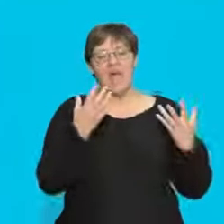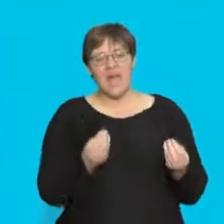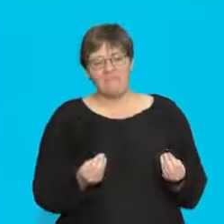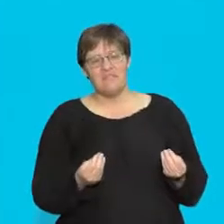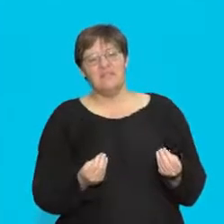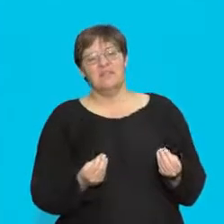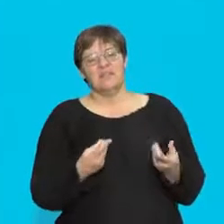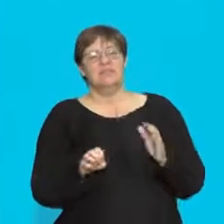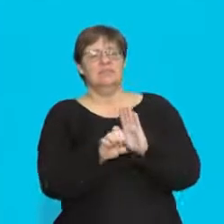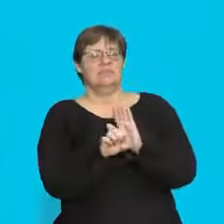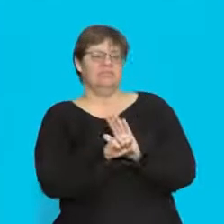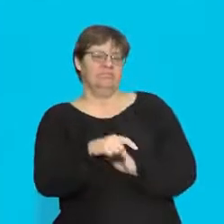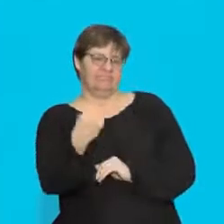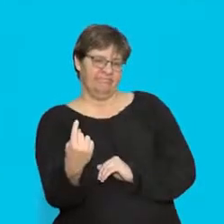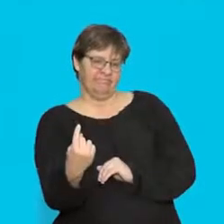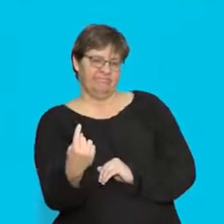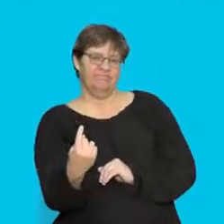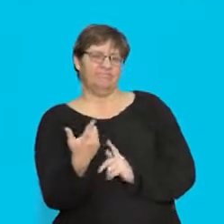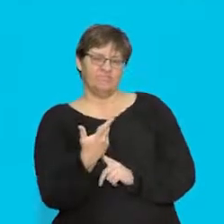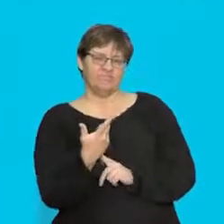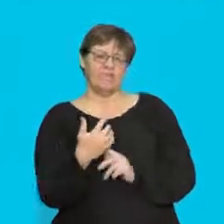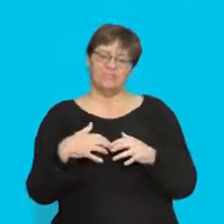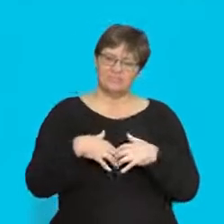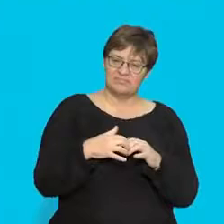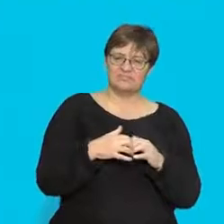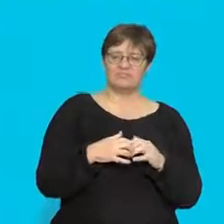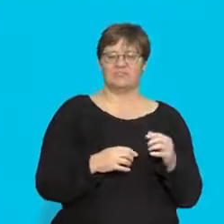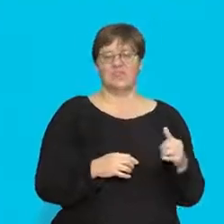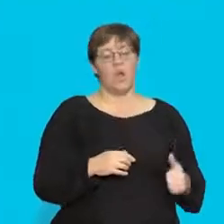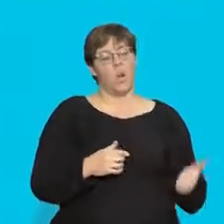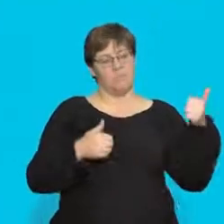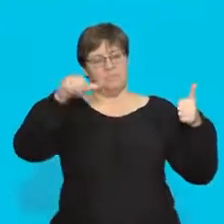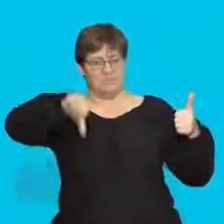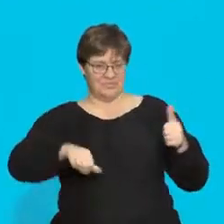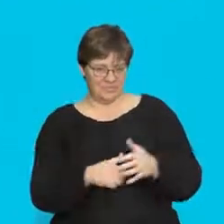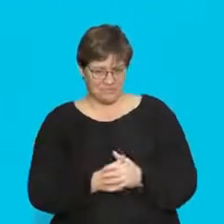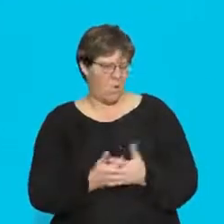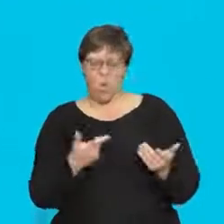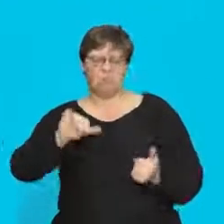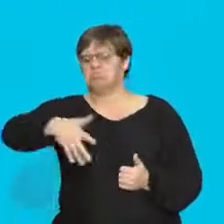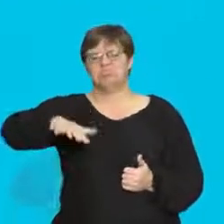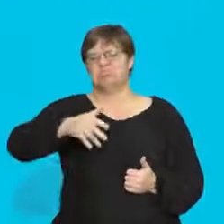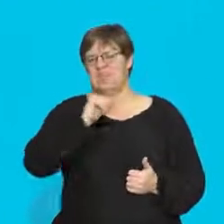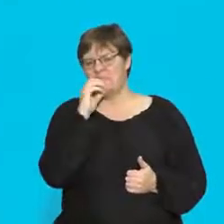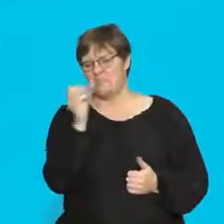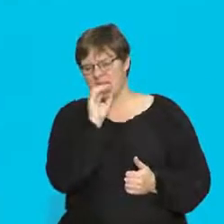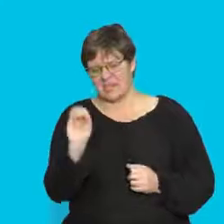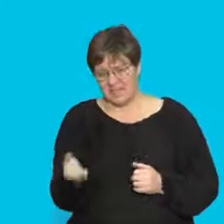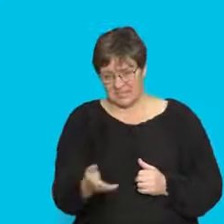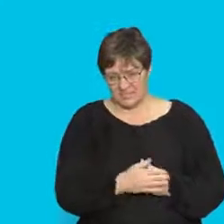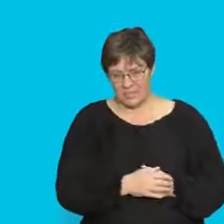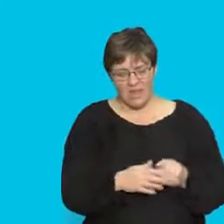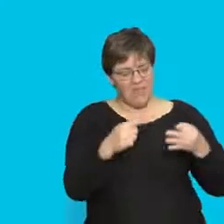its back. So here we've got another example of commensalism. We've worked our way